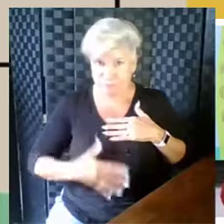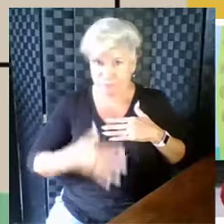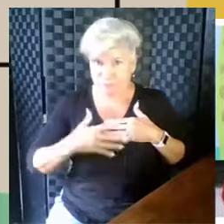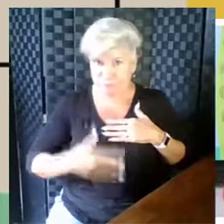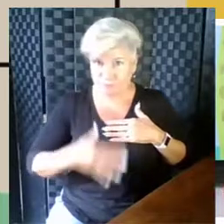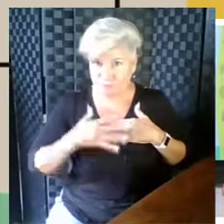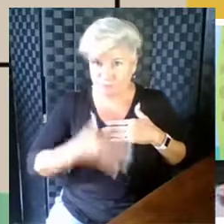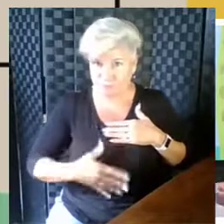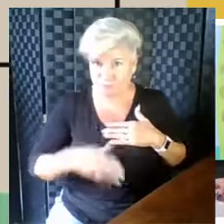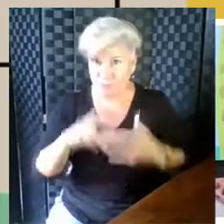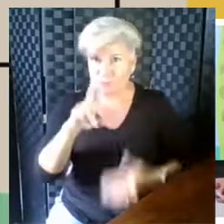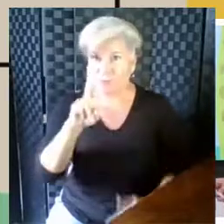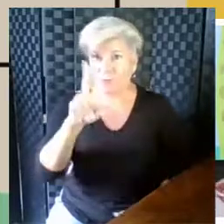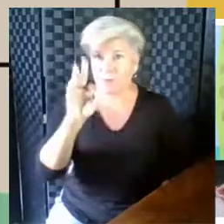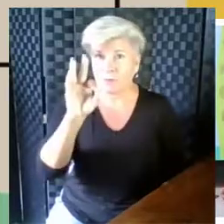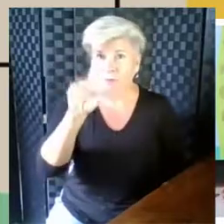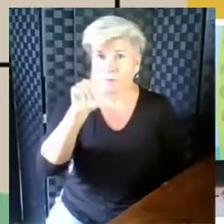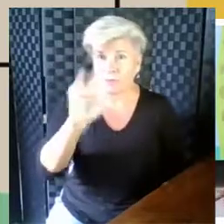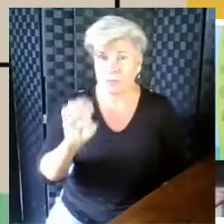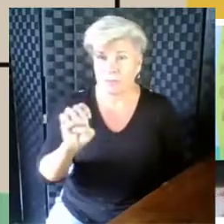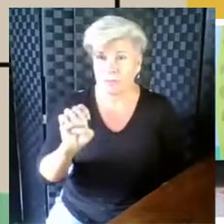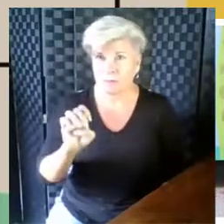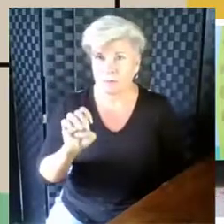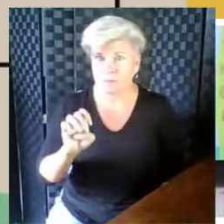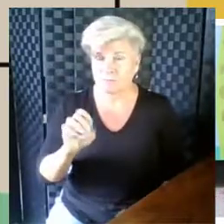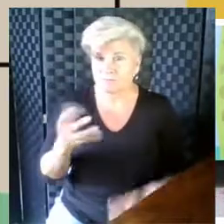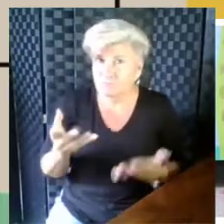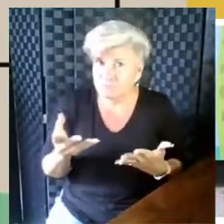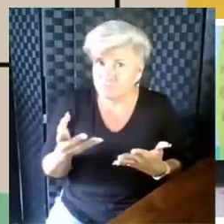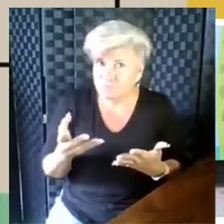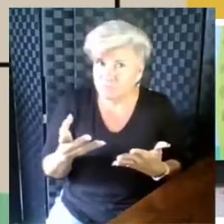a ruffle on the bottom. Ruffle.